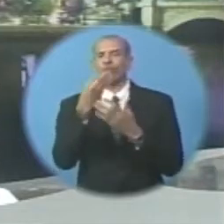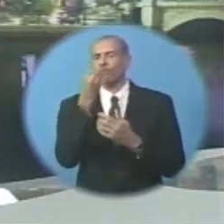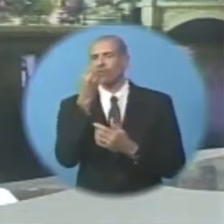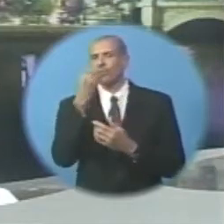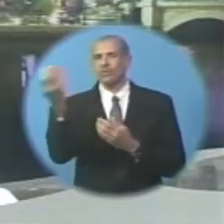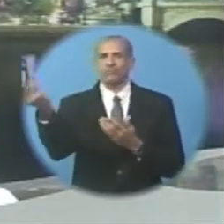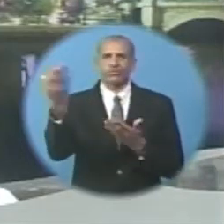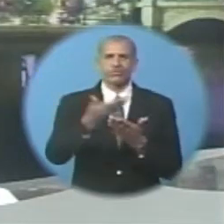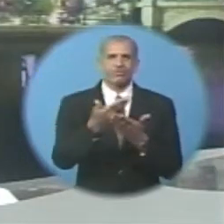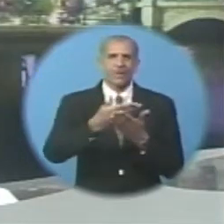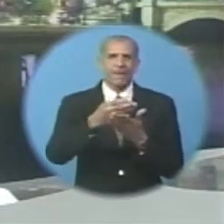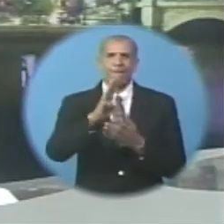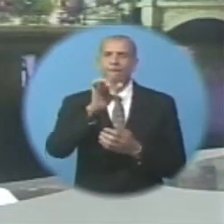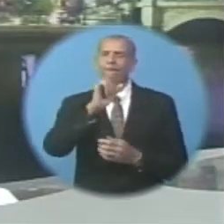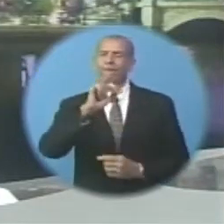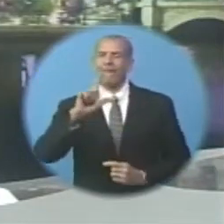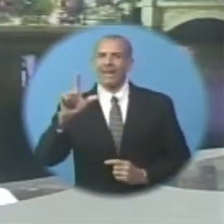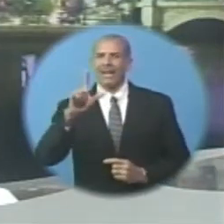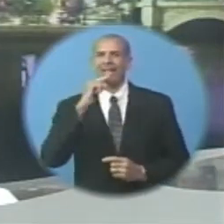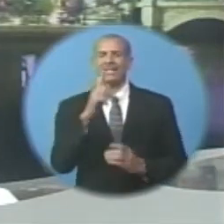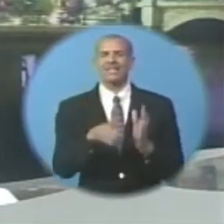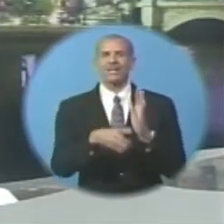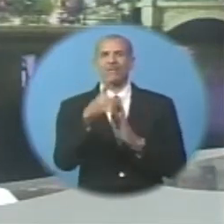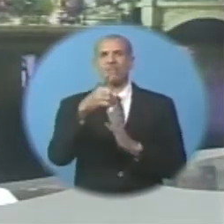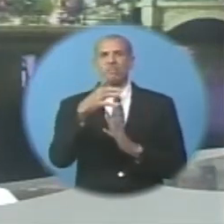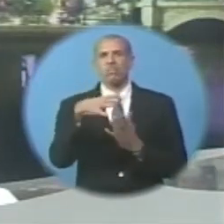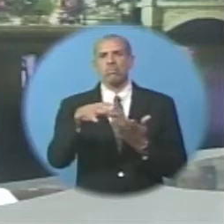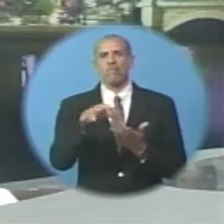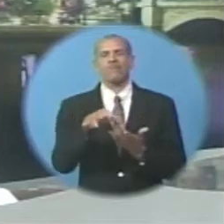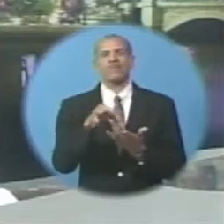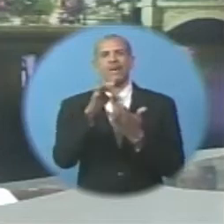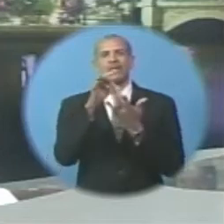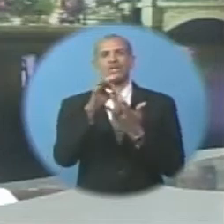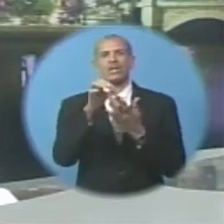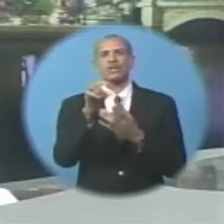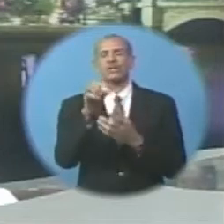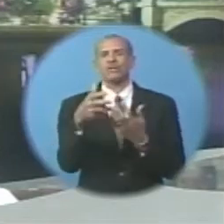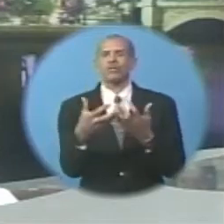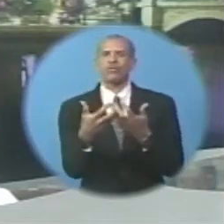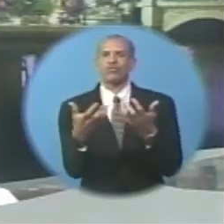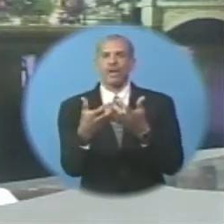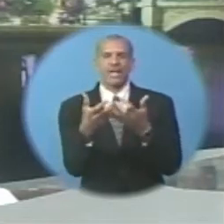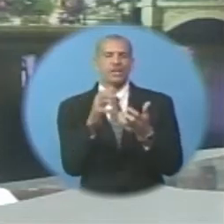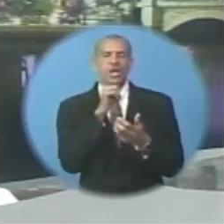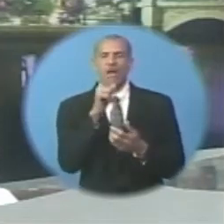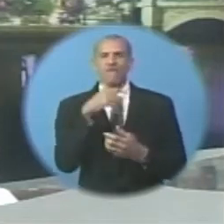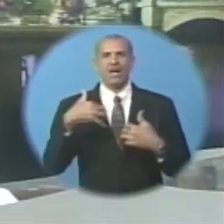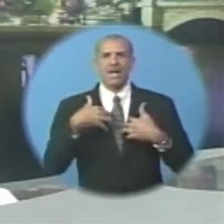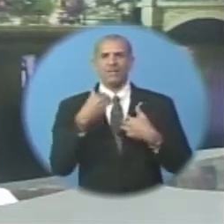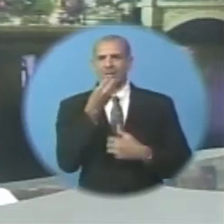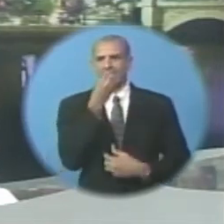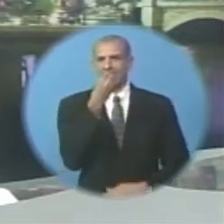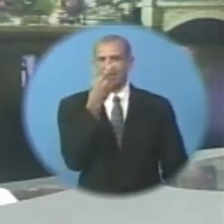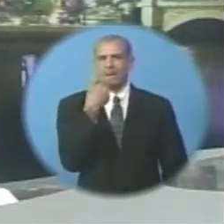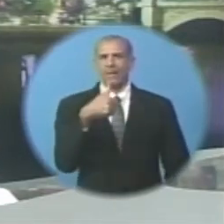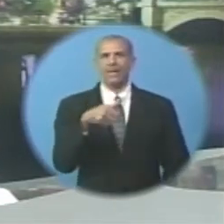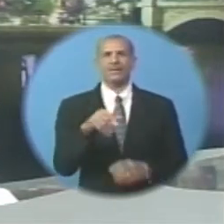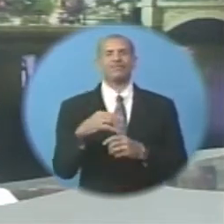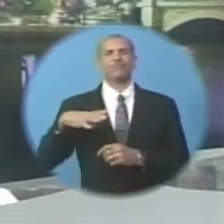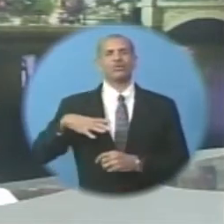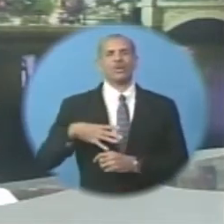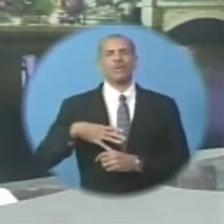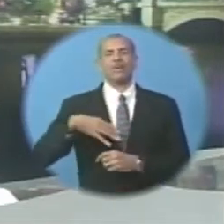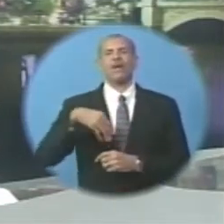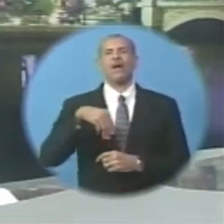It involves the development of a special grass. It, however, isn't for animal consumption. Chairman of Williams Industries